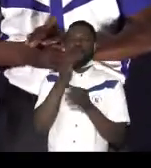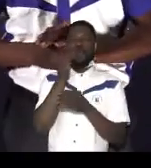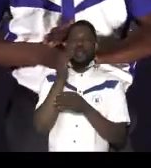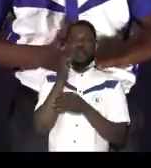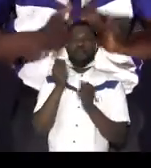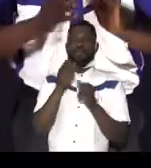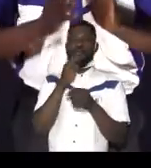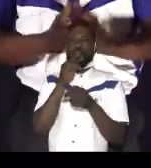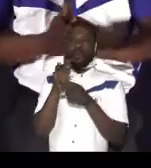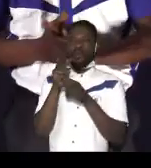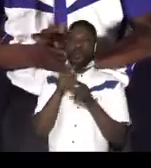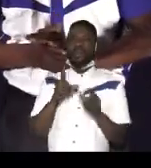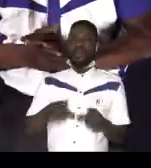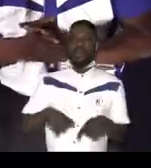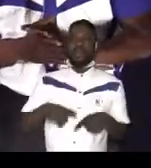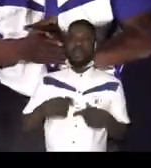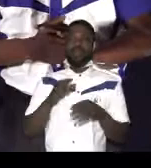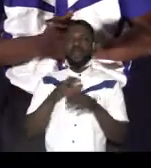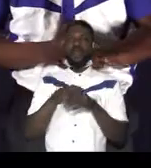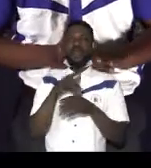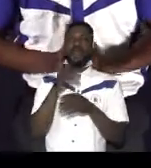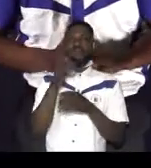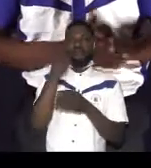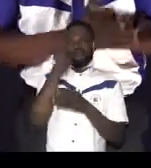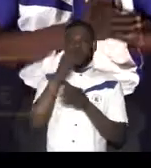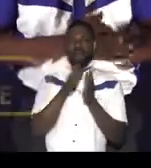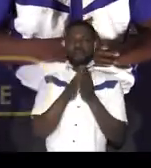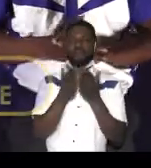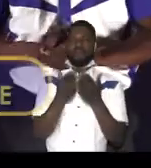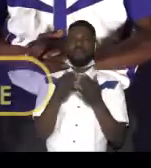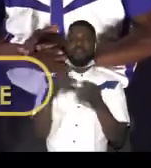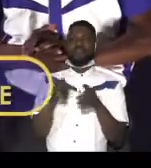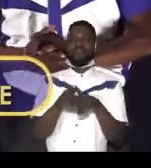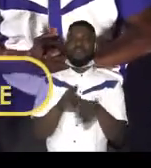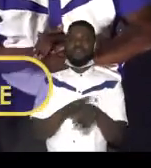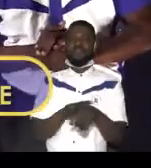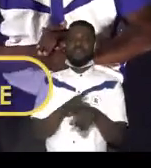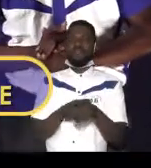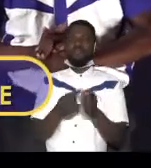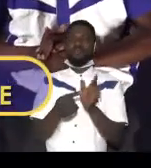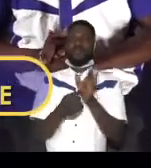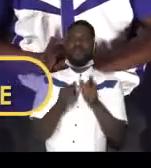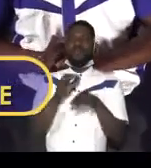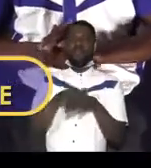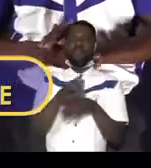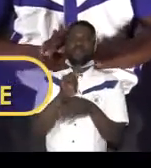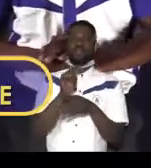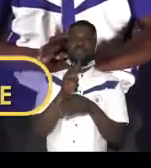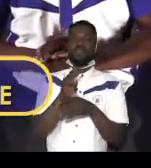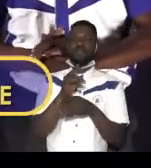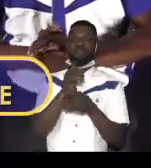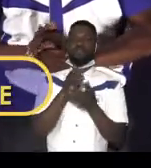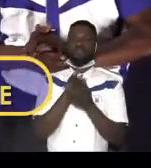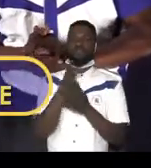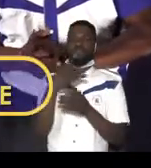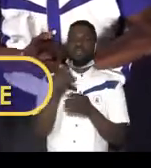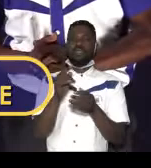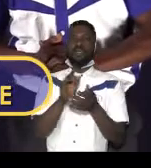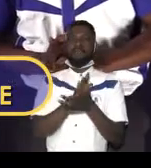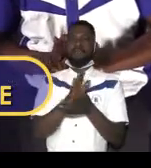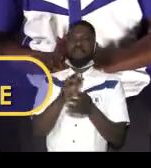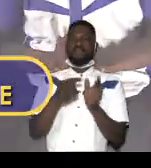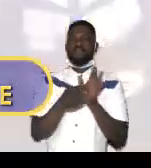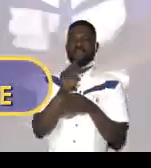Home could be watched live on Facebook, the same time airing on television, through the page showing on